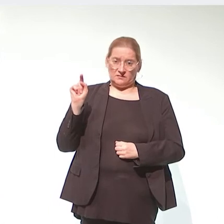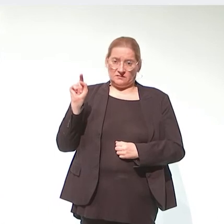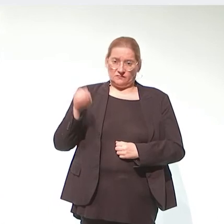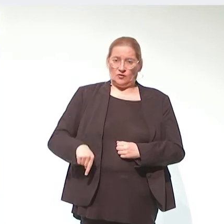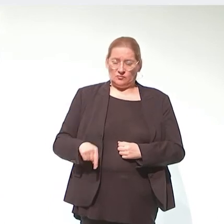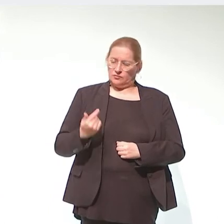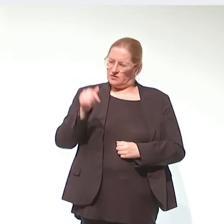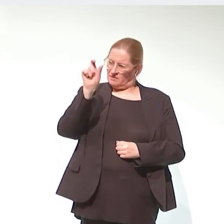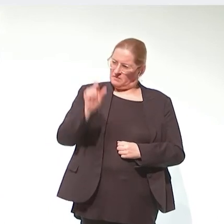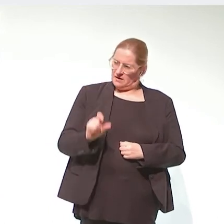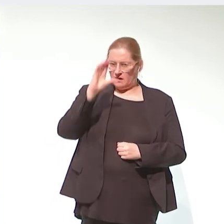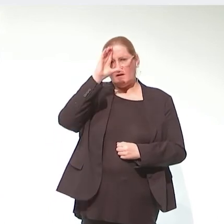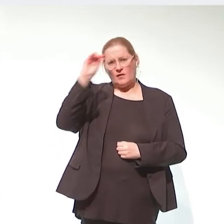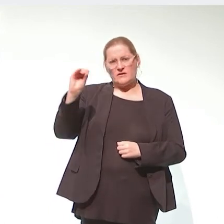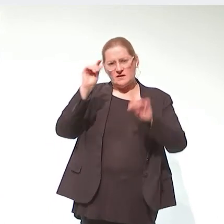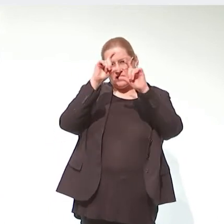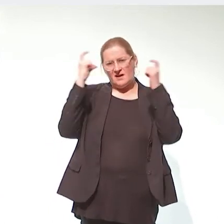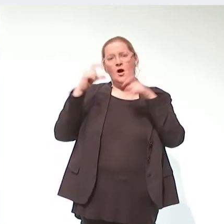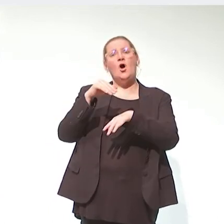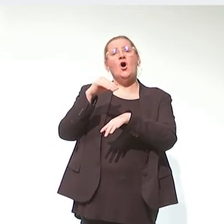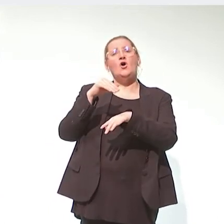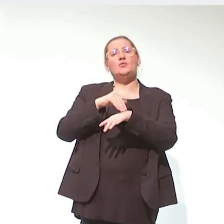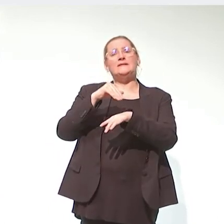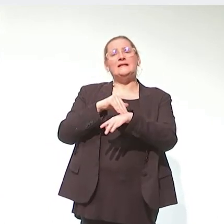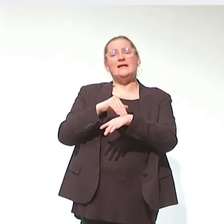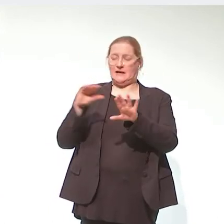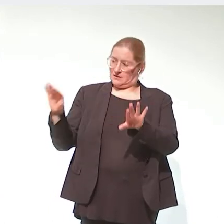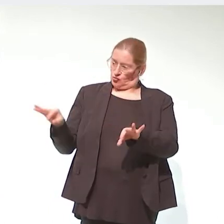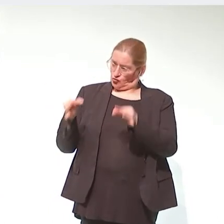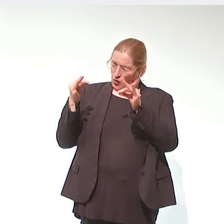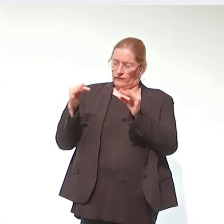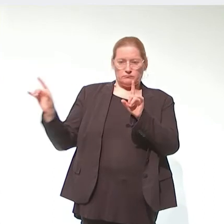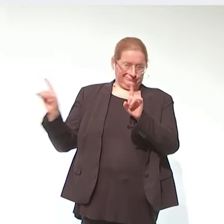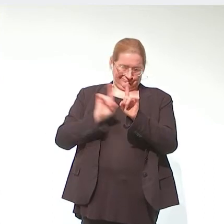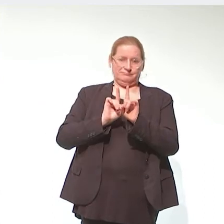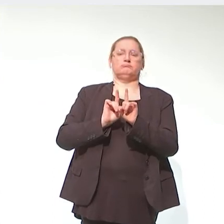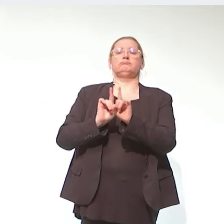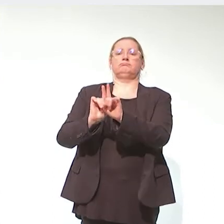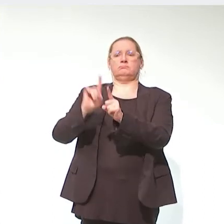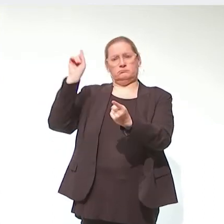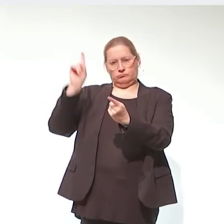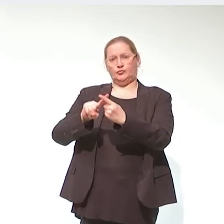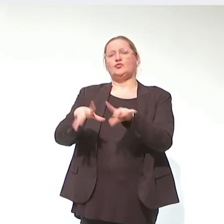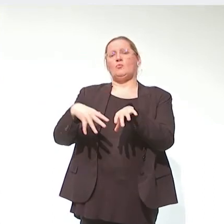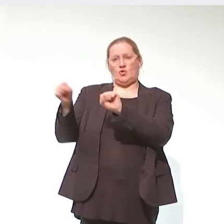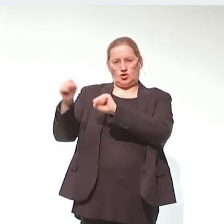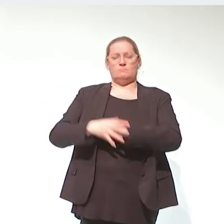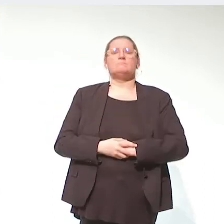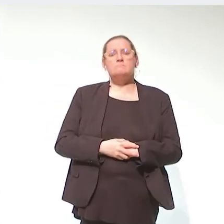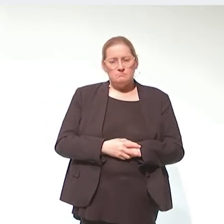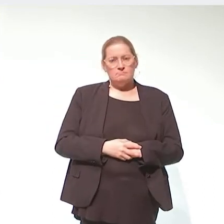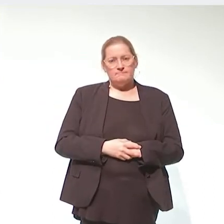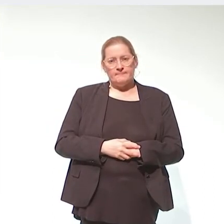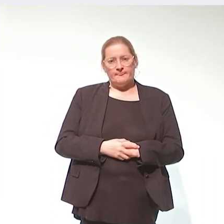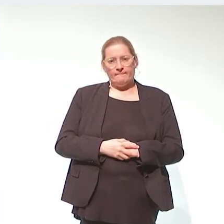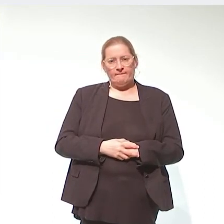specially trained to support them to find a job. There is a scheme offering incentives to employers to recruit persons with disabilities